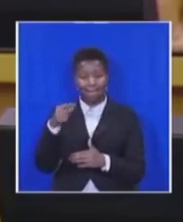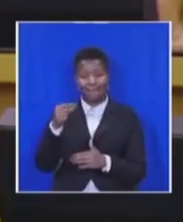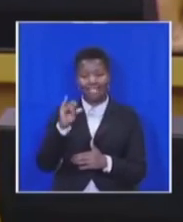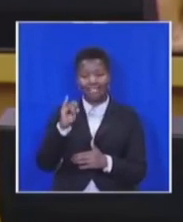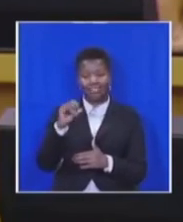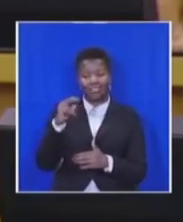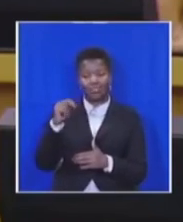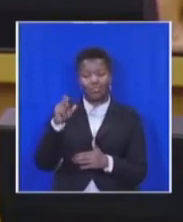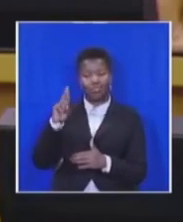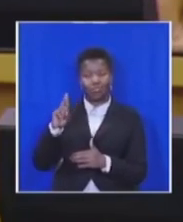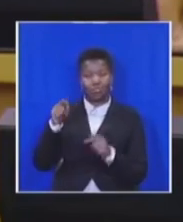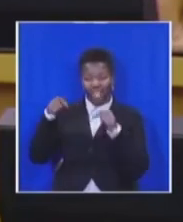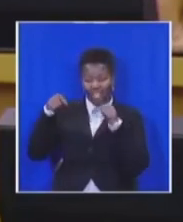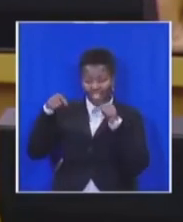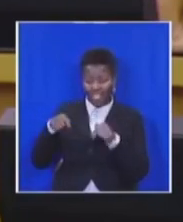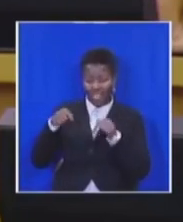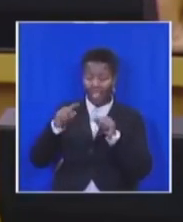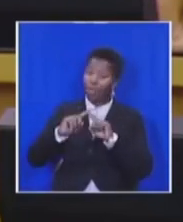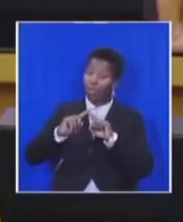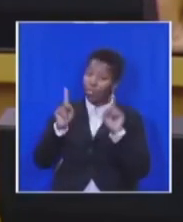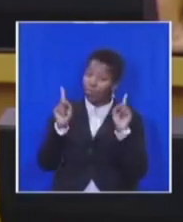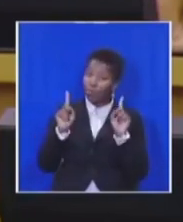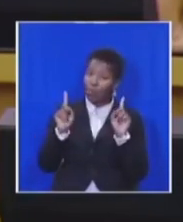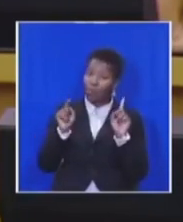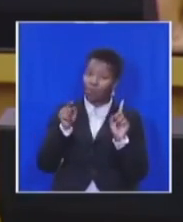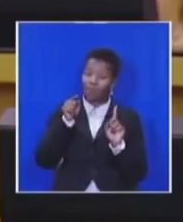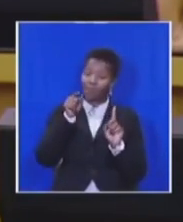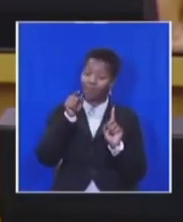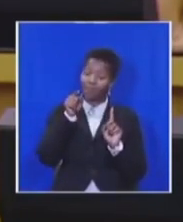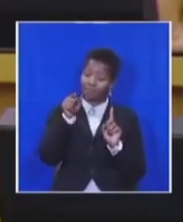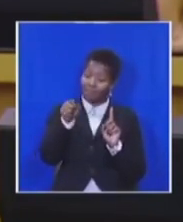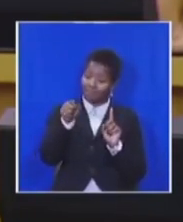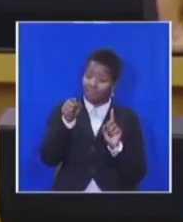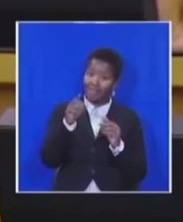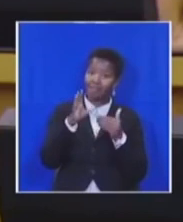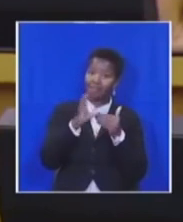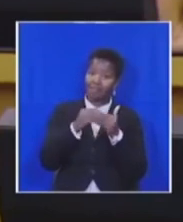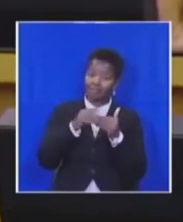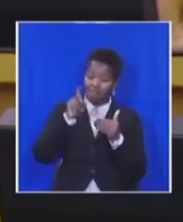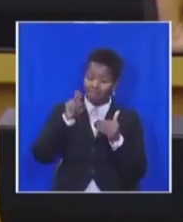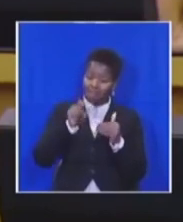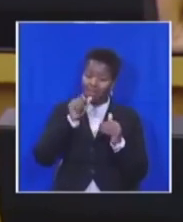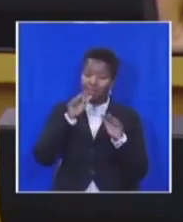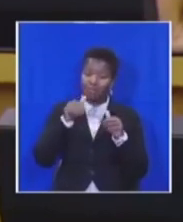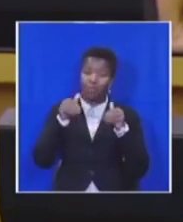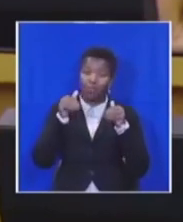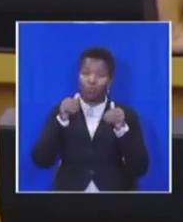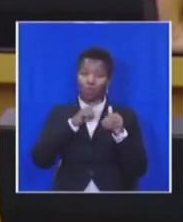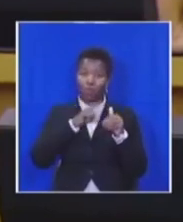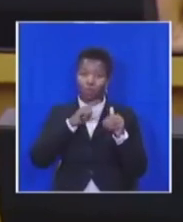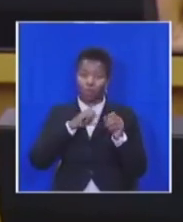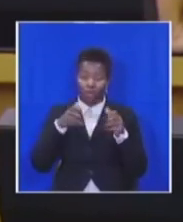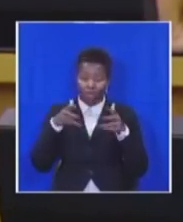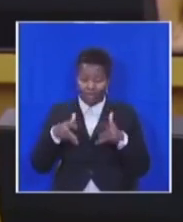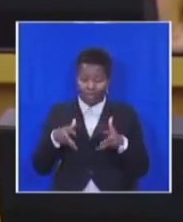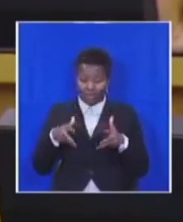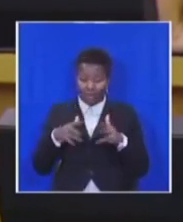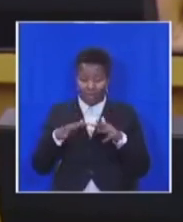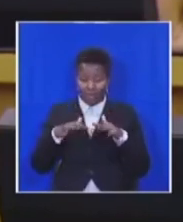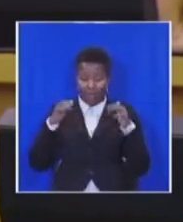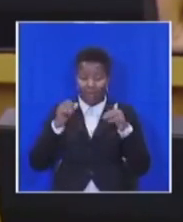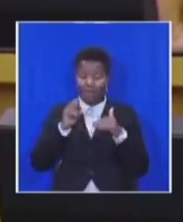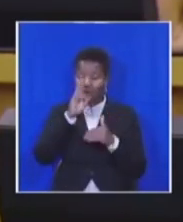this house. Mm. So the member must really withdraw that, because in the house, I am